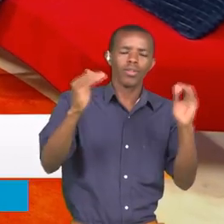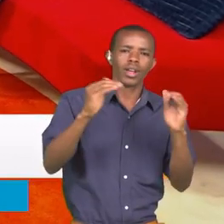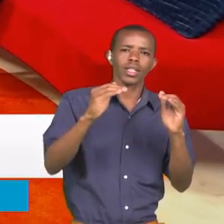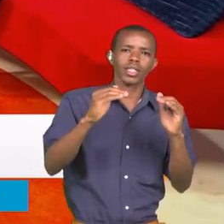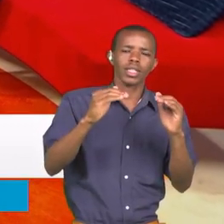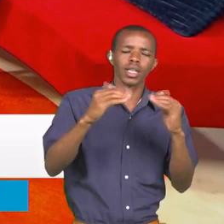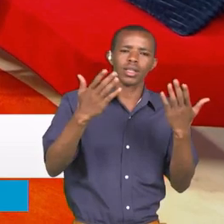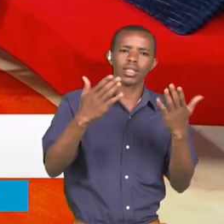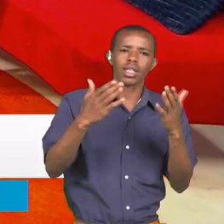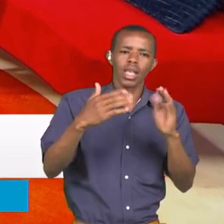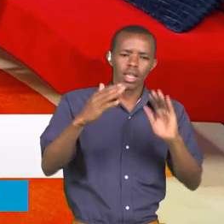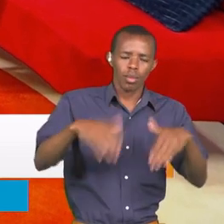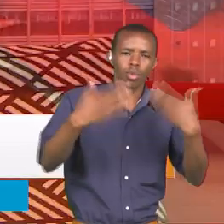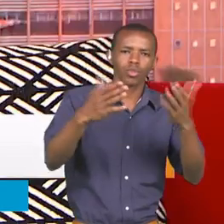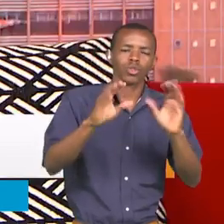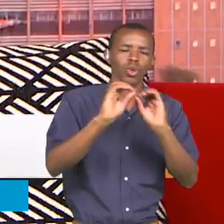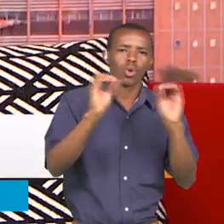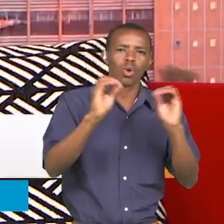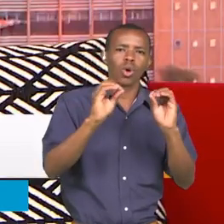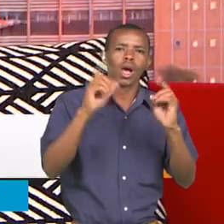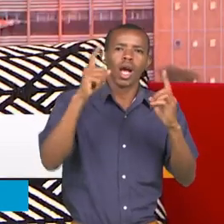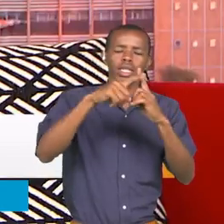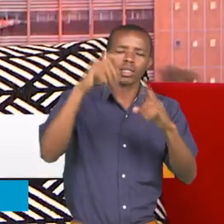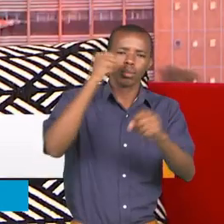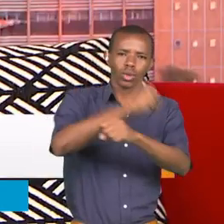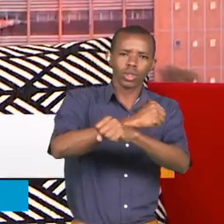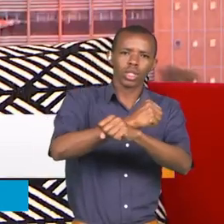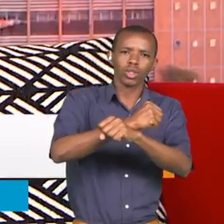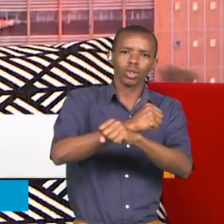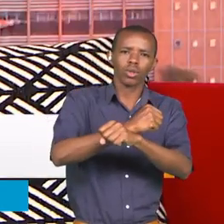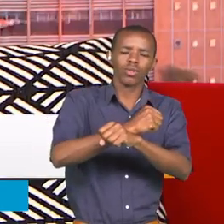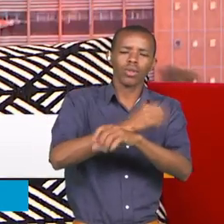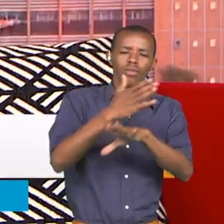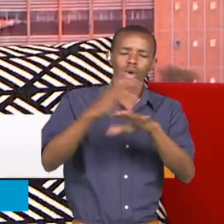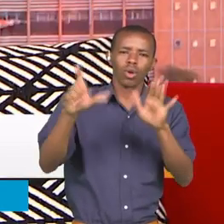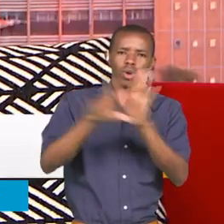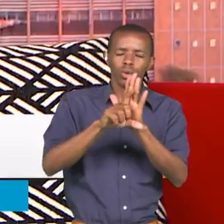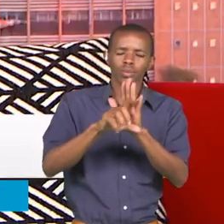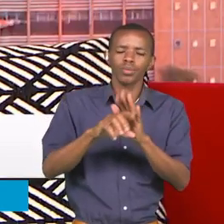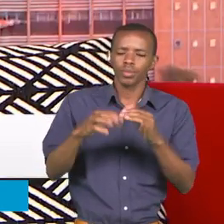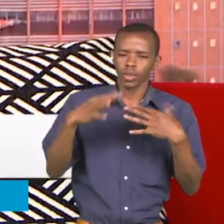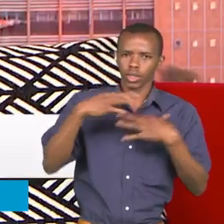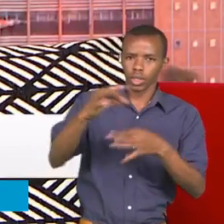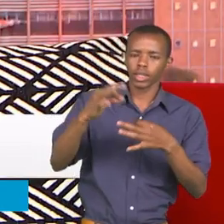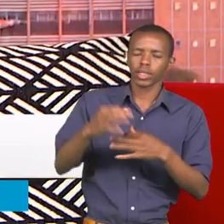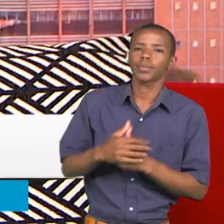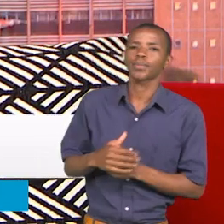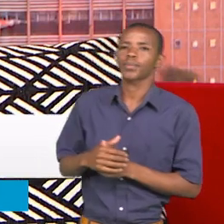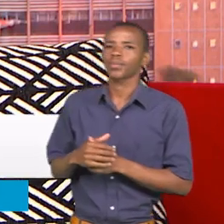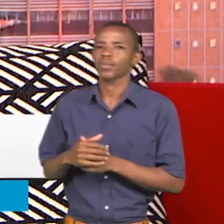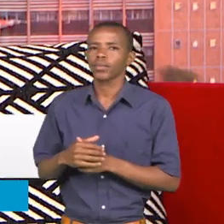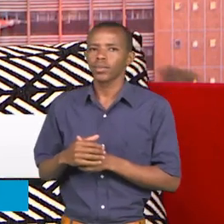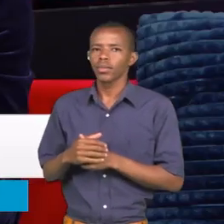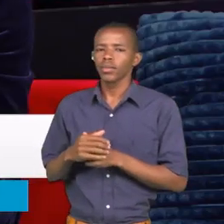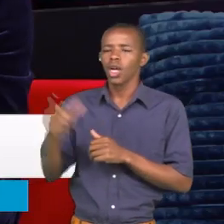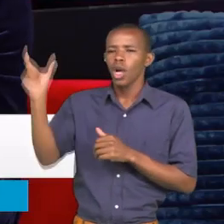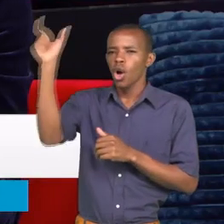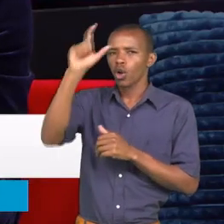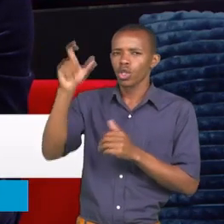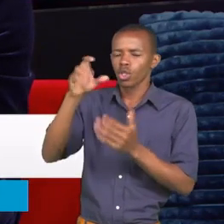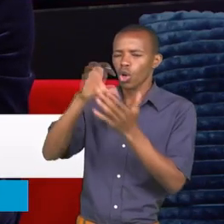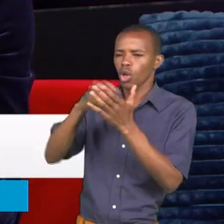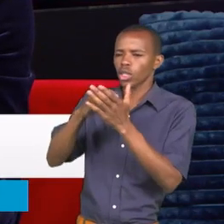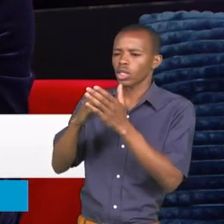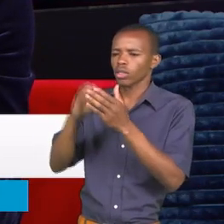no substantive provision that deals with the protection of folklore. Okay. Yeah. Interesting. Original content creators,